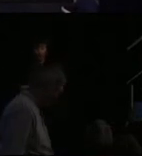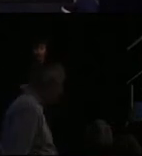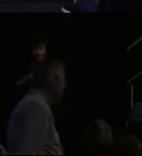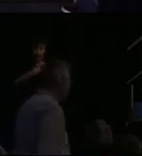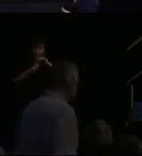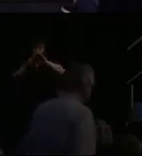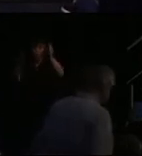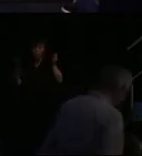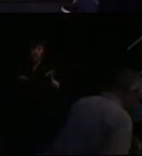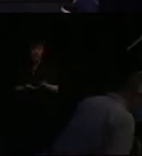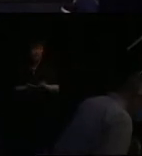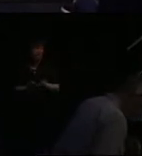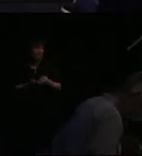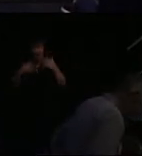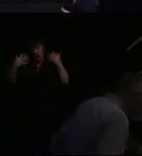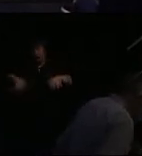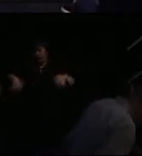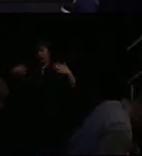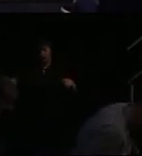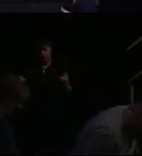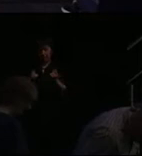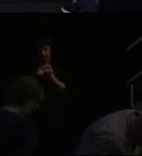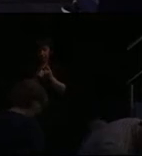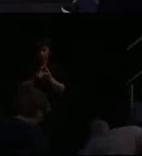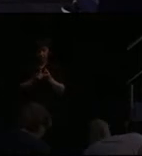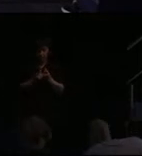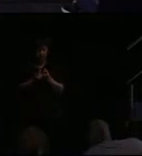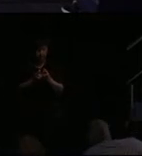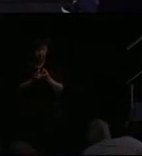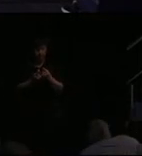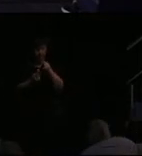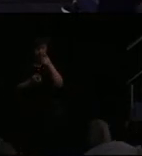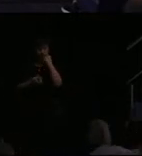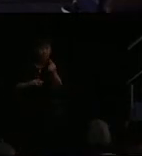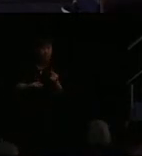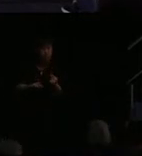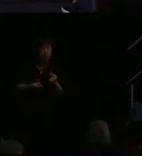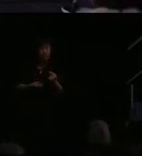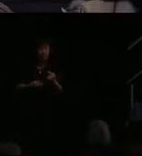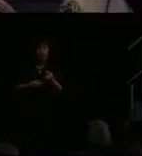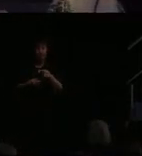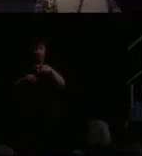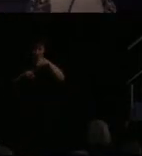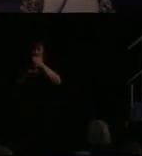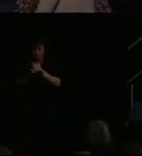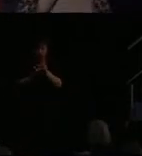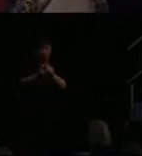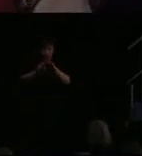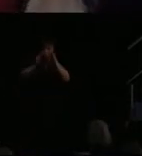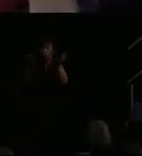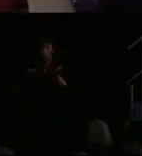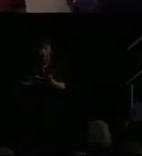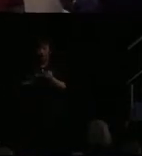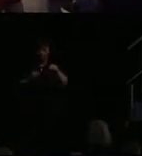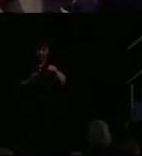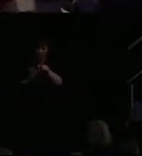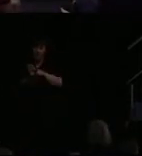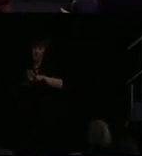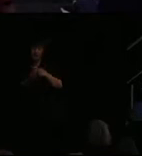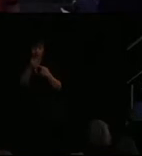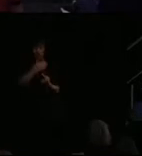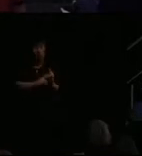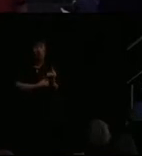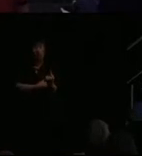world. And it's amazing. We've been able to have so much influence in so many different parts of the world this year